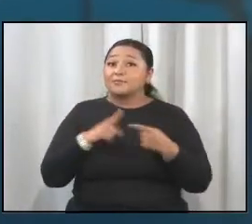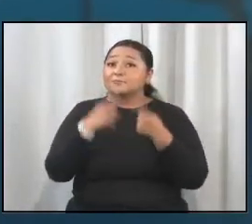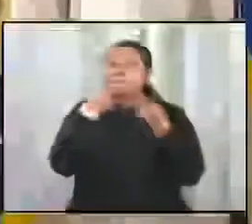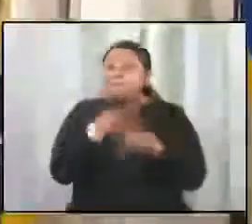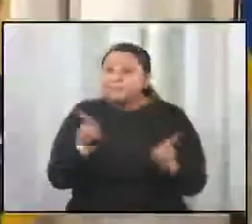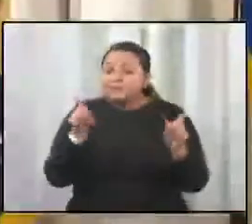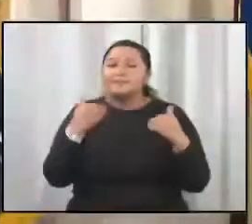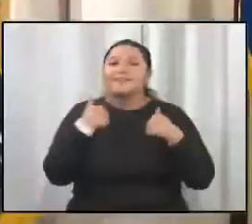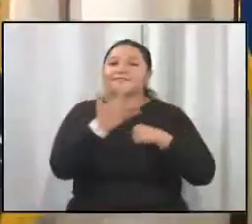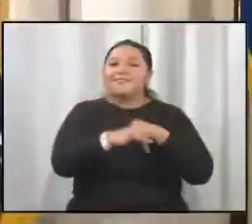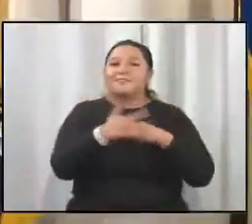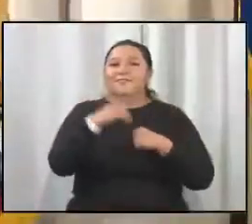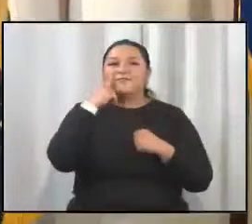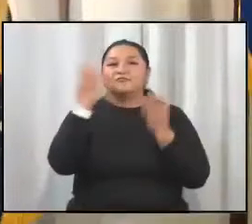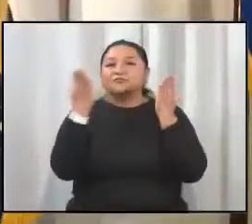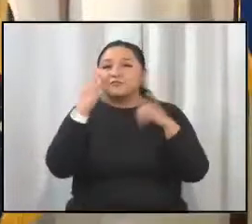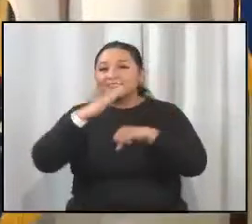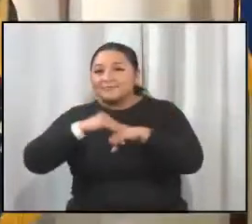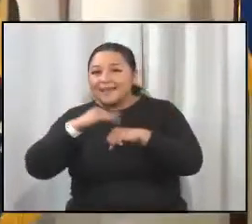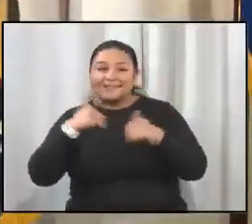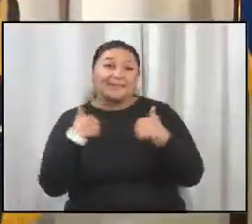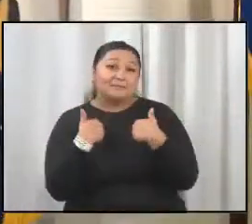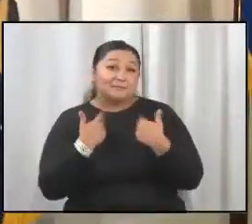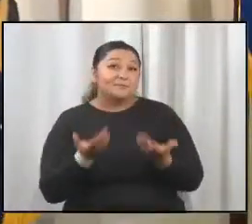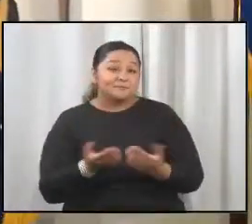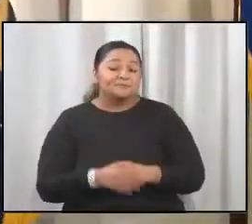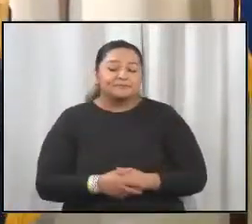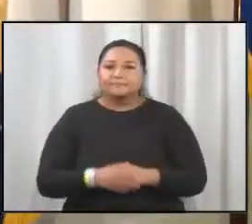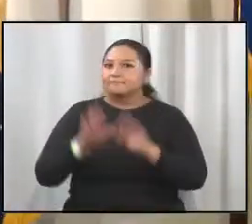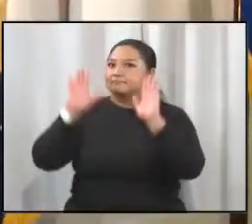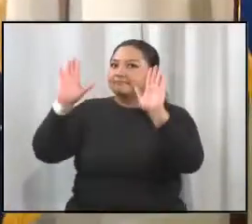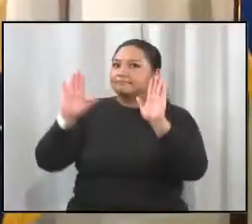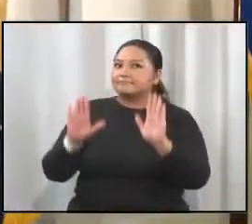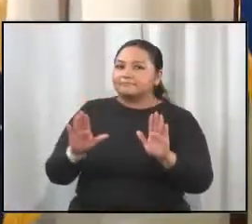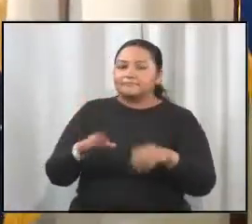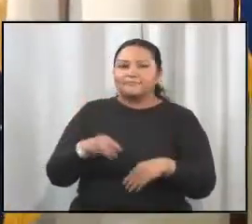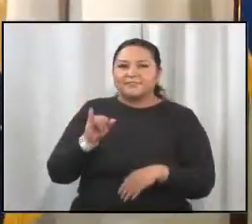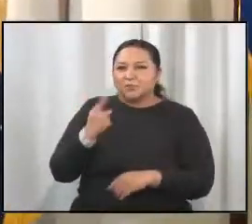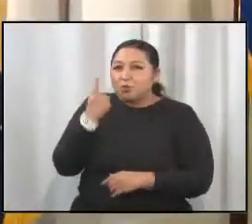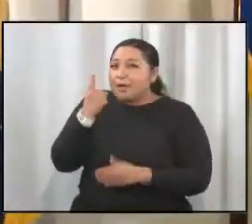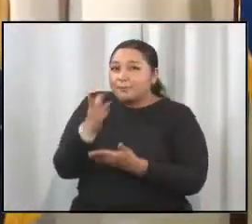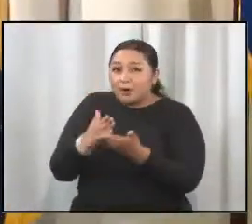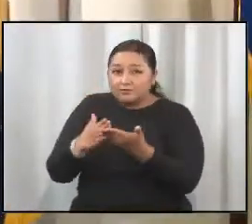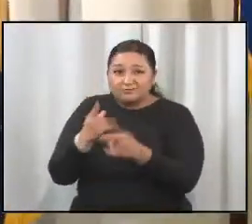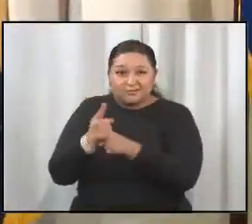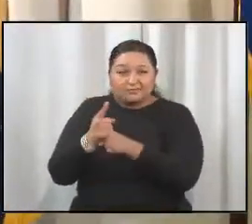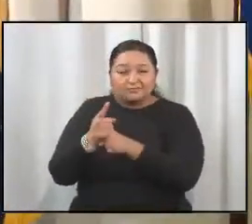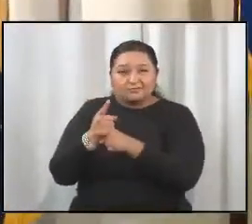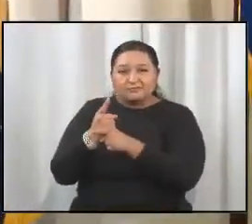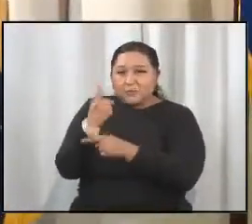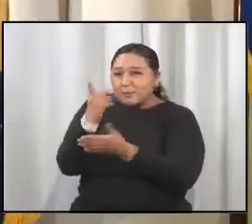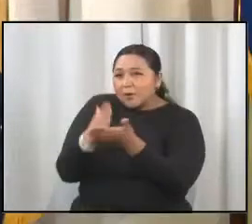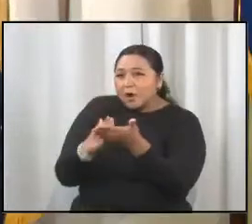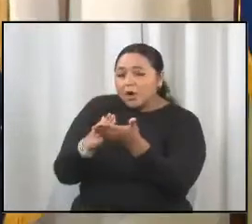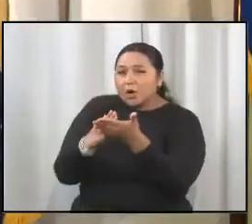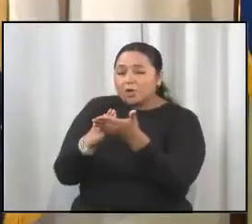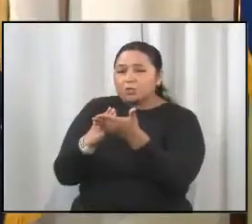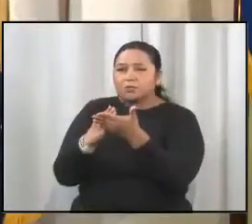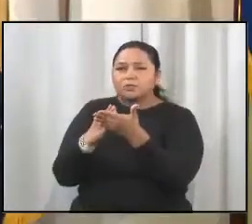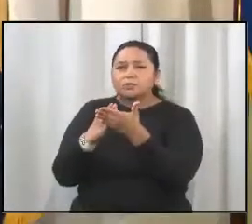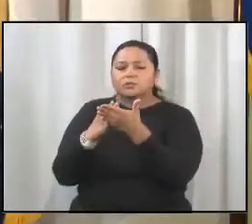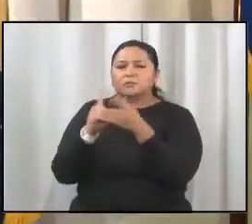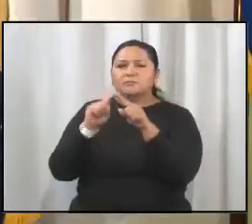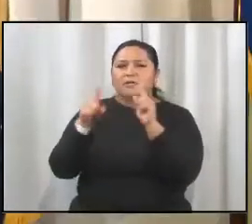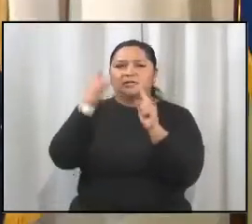pounds. That's great. And so this is just one piece, right? How does this fit into the overall big